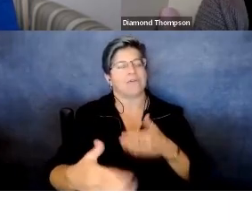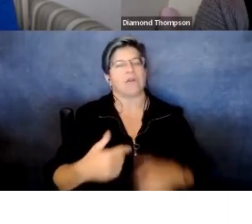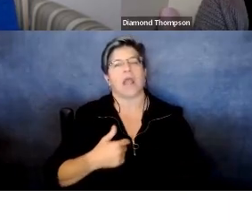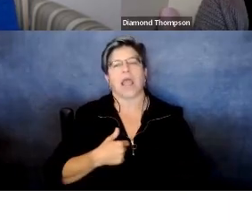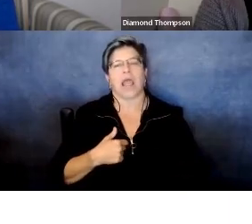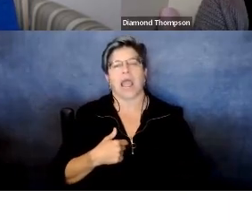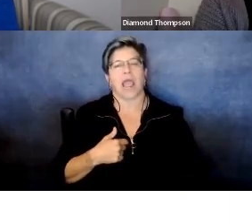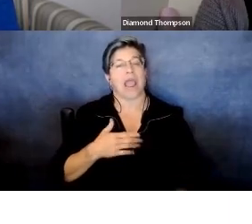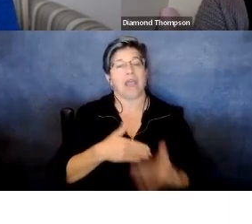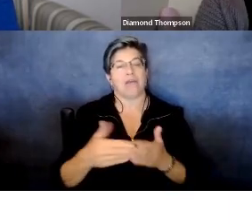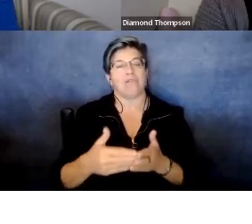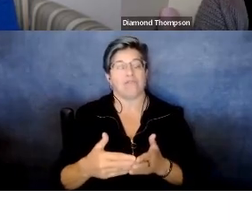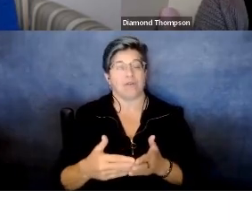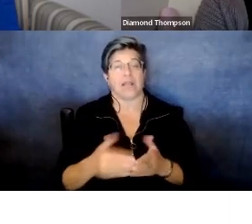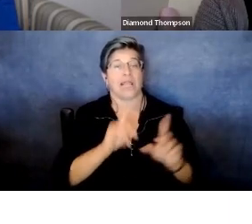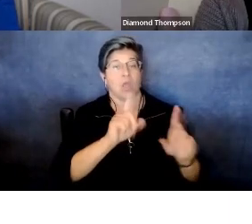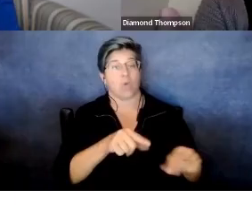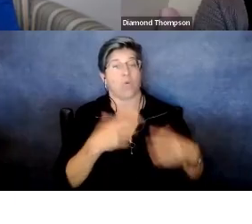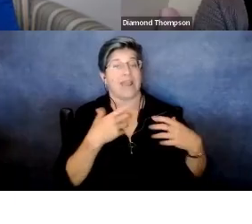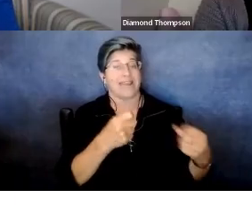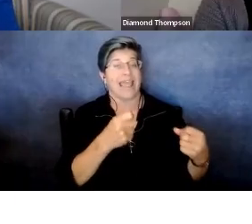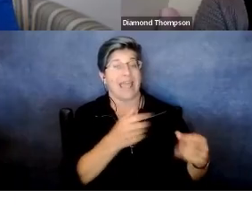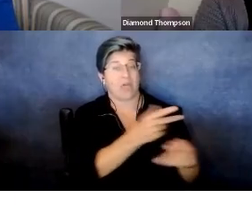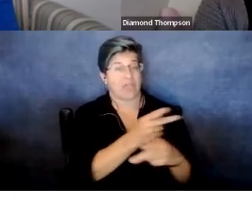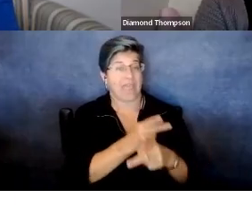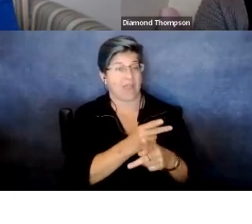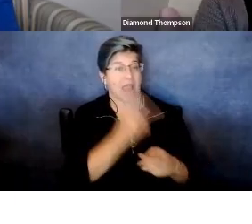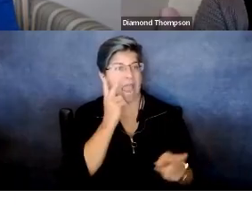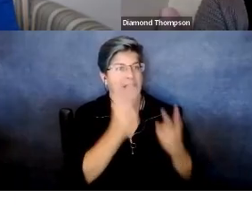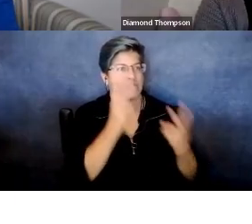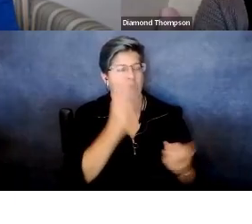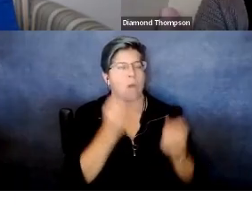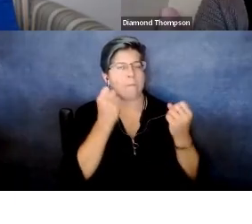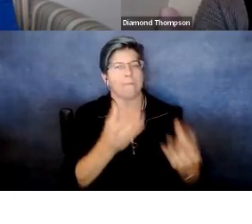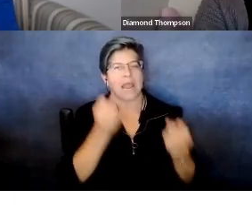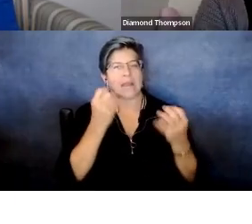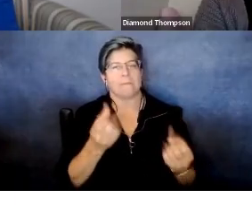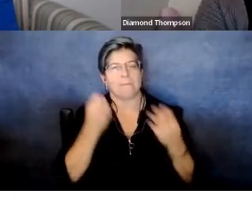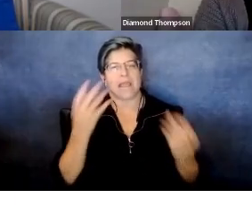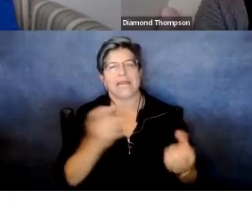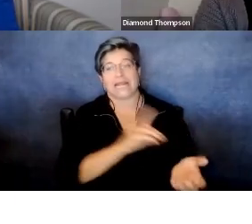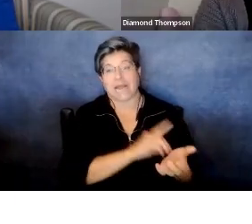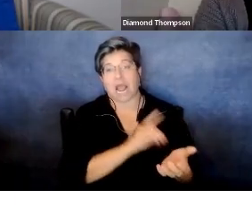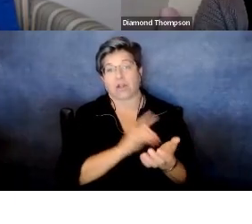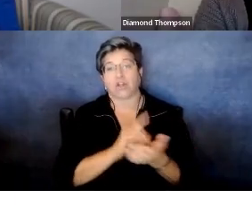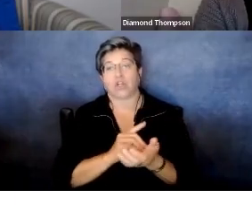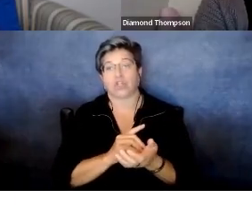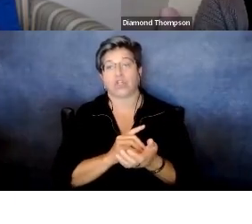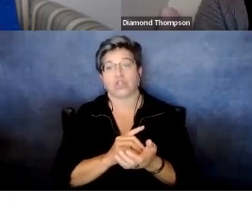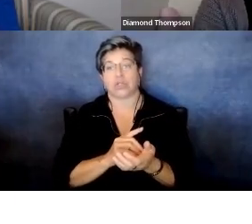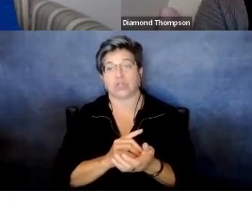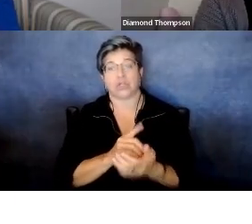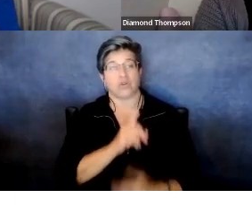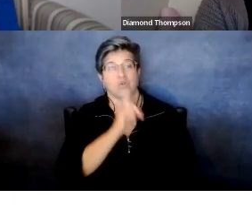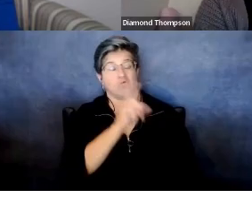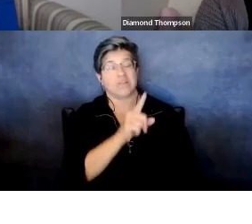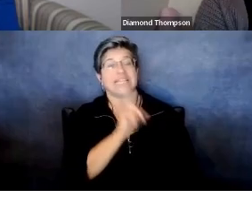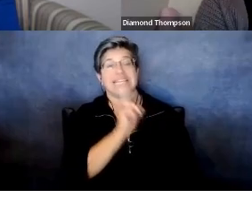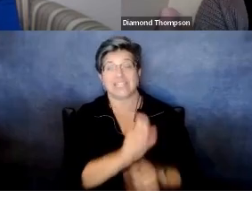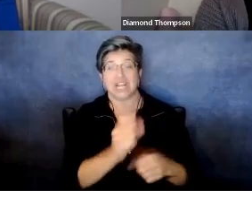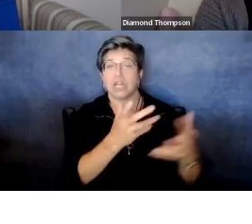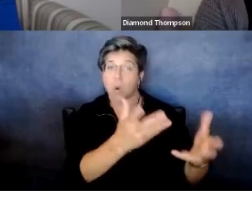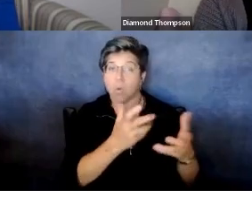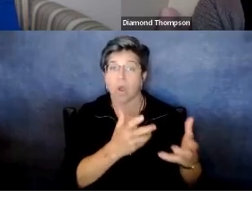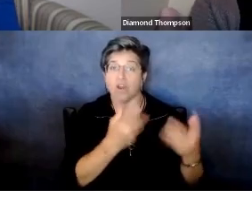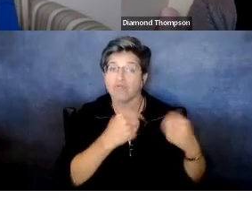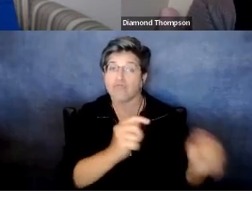a frequent consumer of healthcare, and I saw many, many doctors who really genuinely wanted